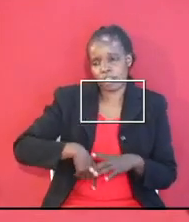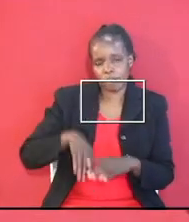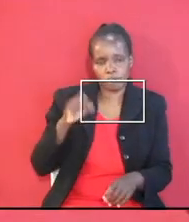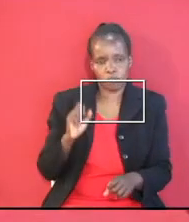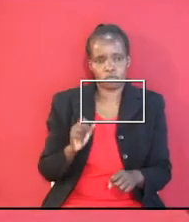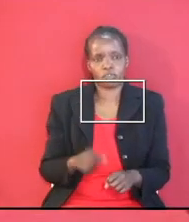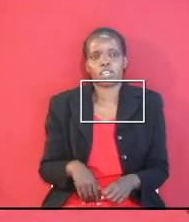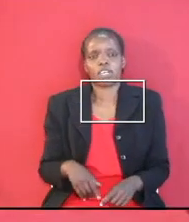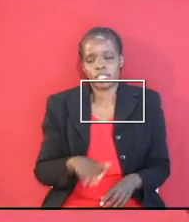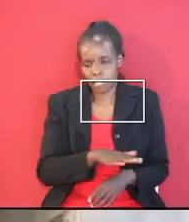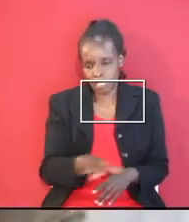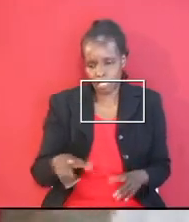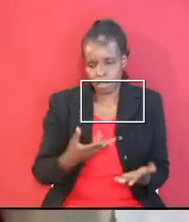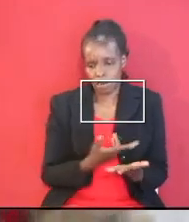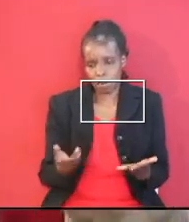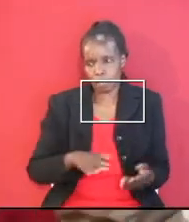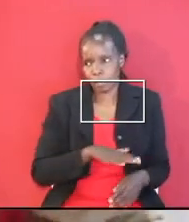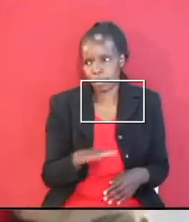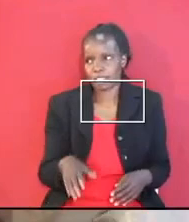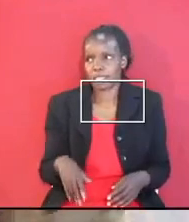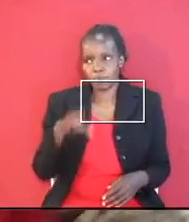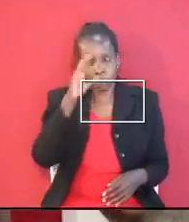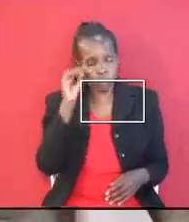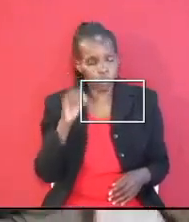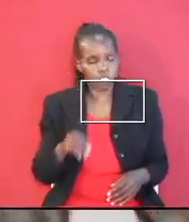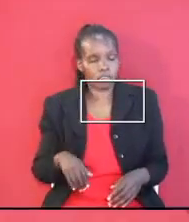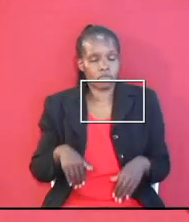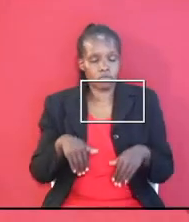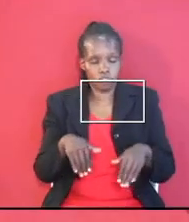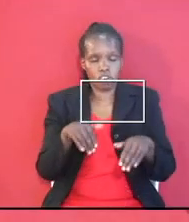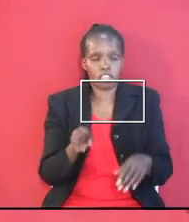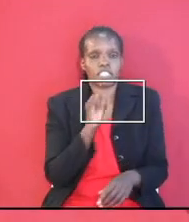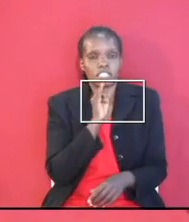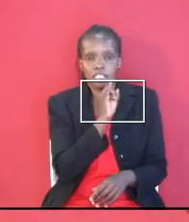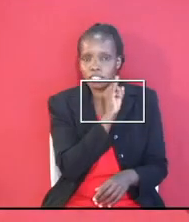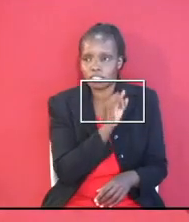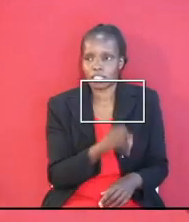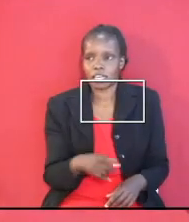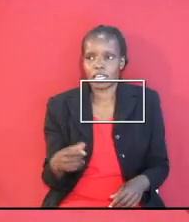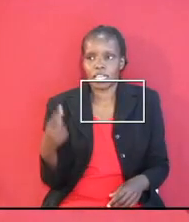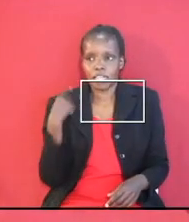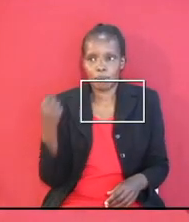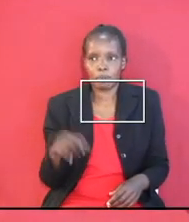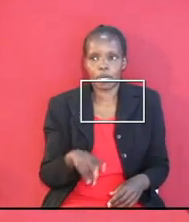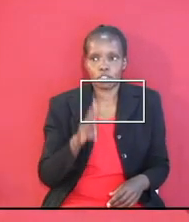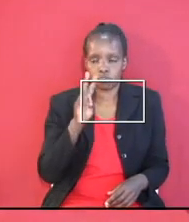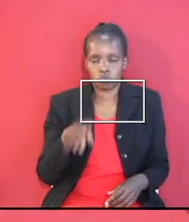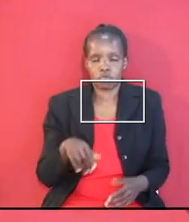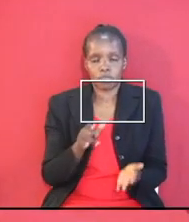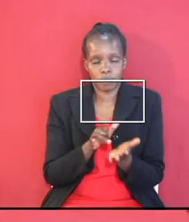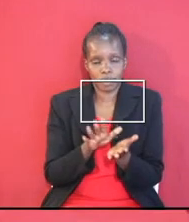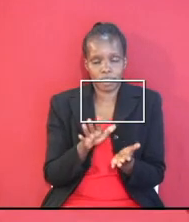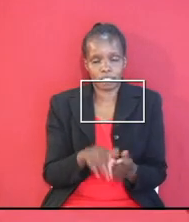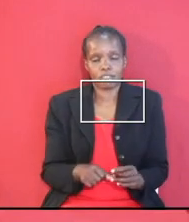you are is a holy ground. Moses removed the shoes, followed the instructions. Instruction number two, I want to send you over